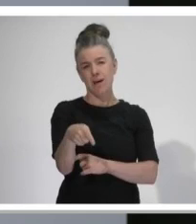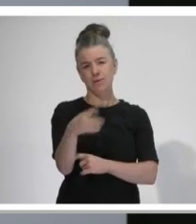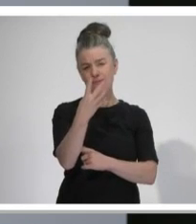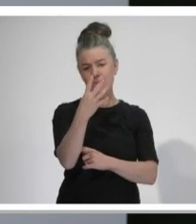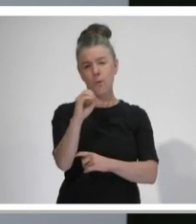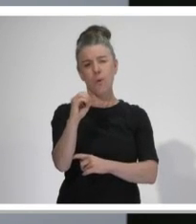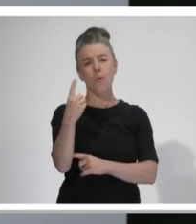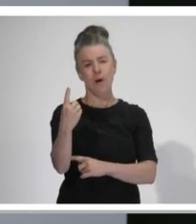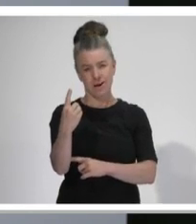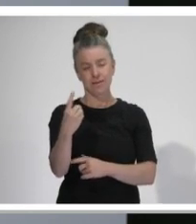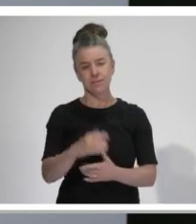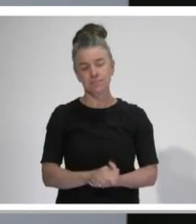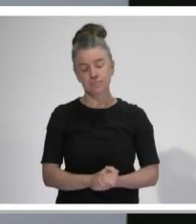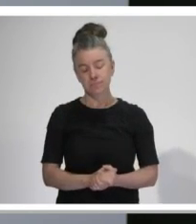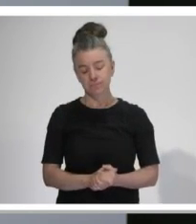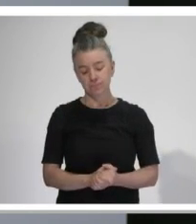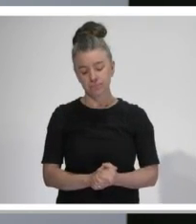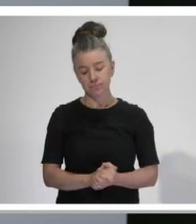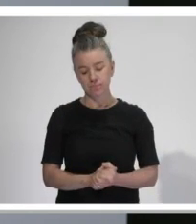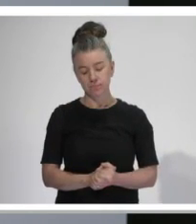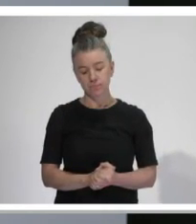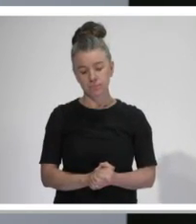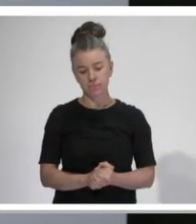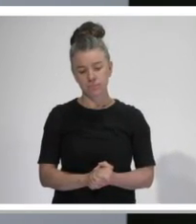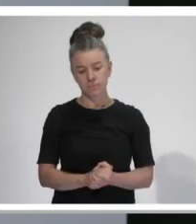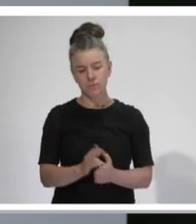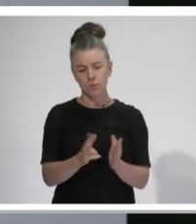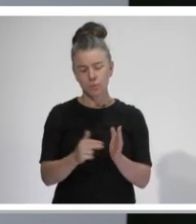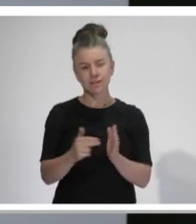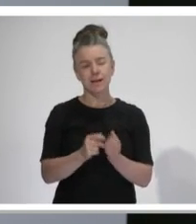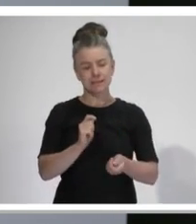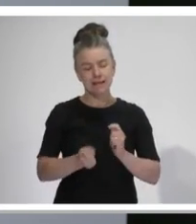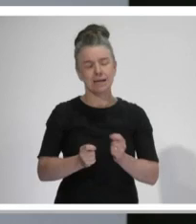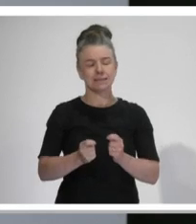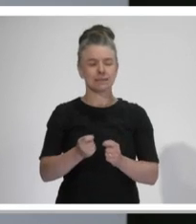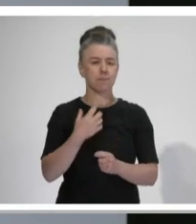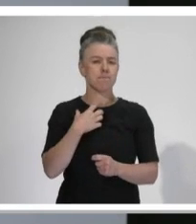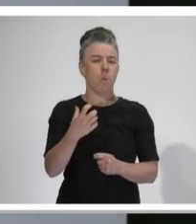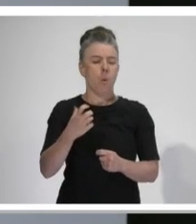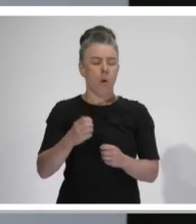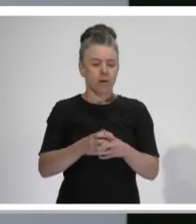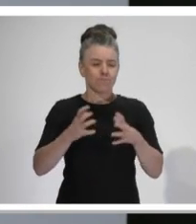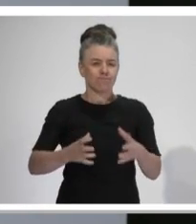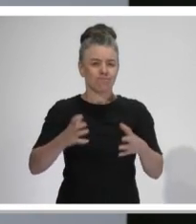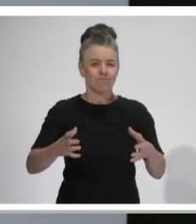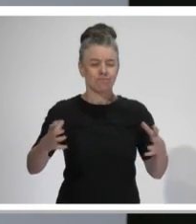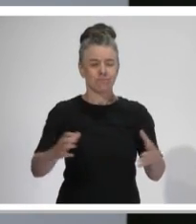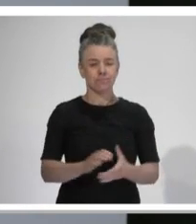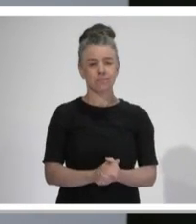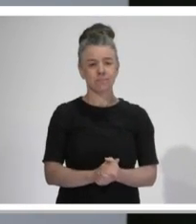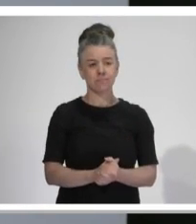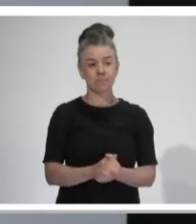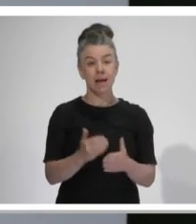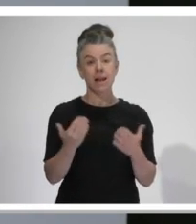74,401. New Zealand continues to increase the amount of testing and is expanding the pool of those being tested